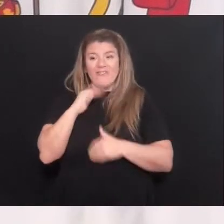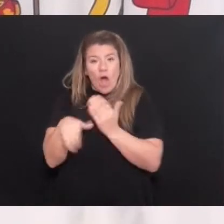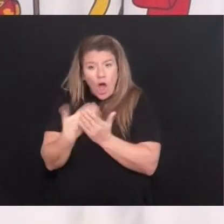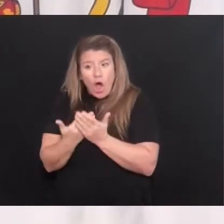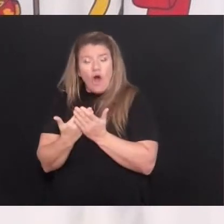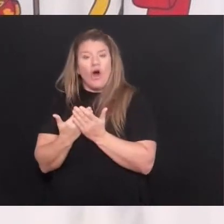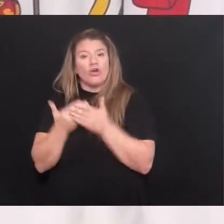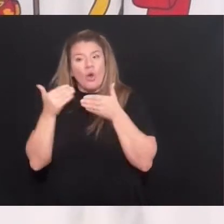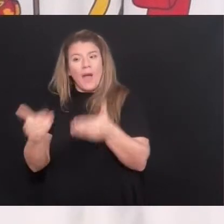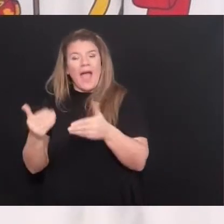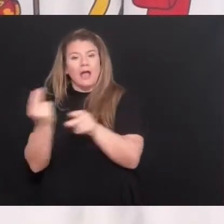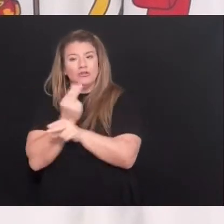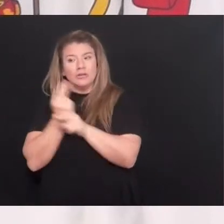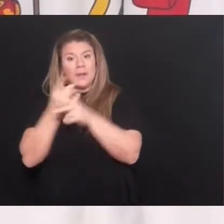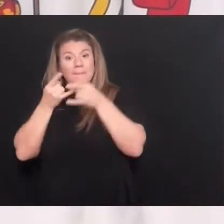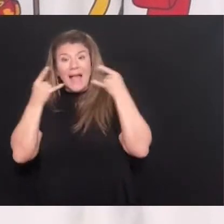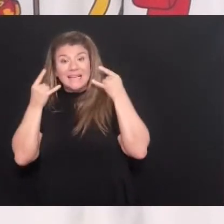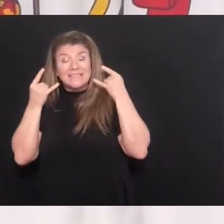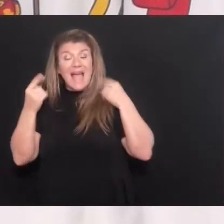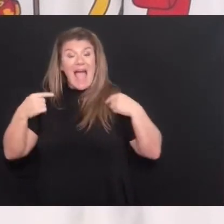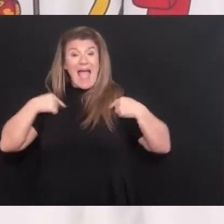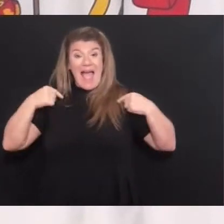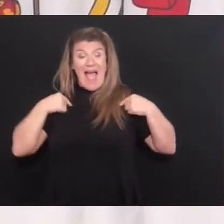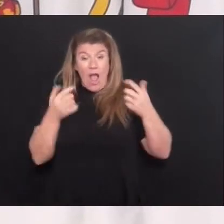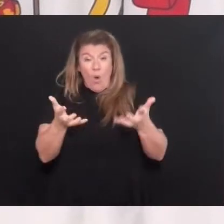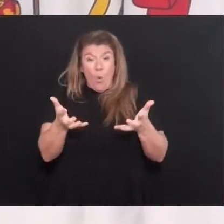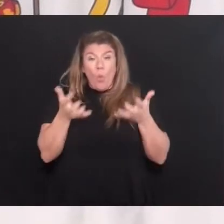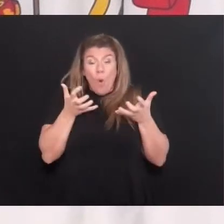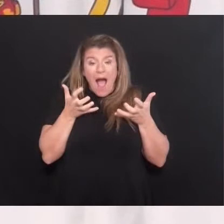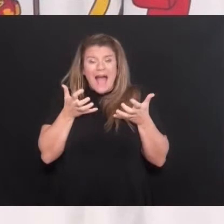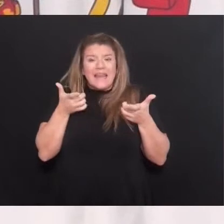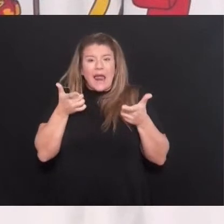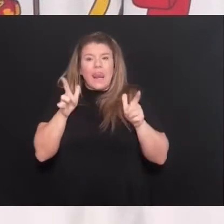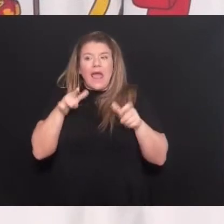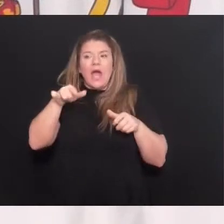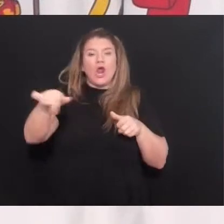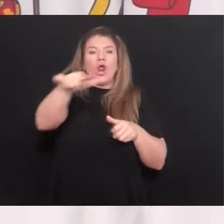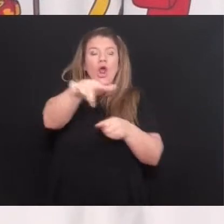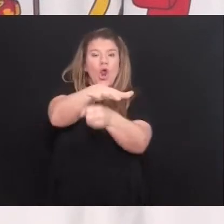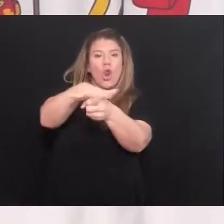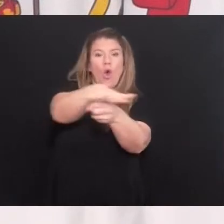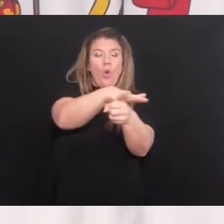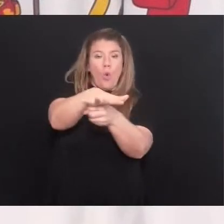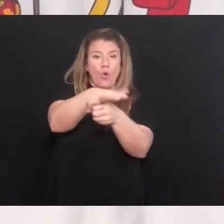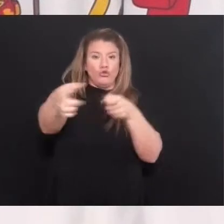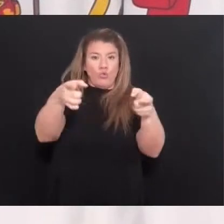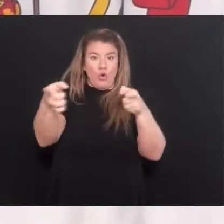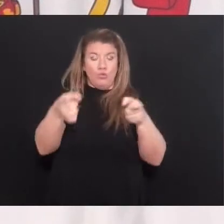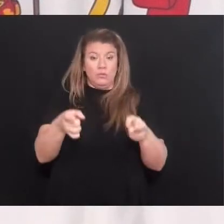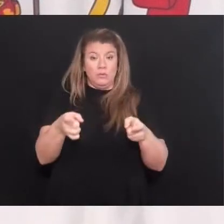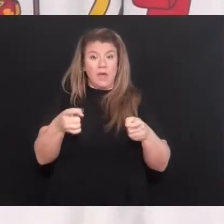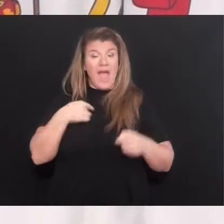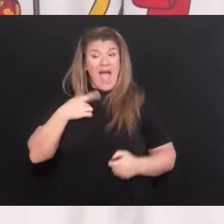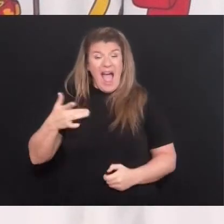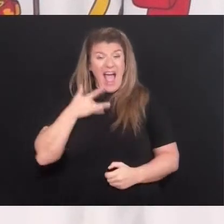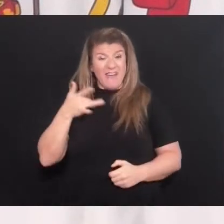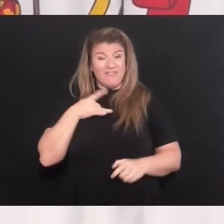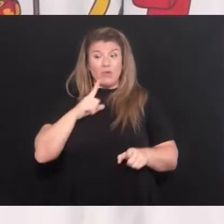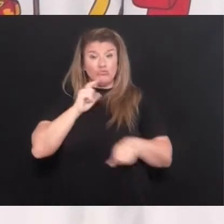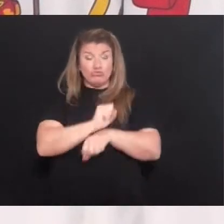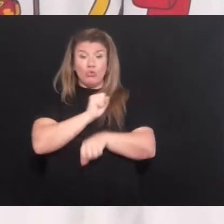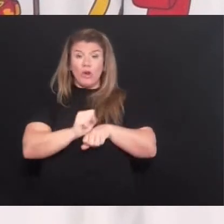me to make it to where the local people, which I felt like had the best